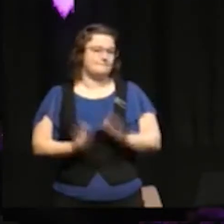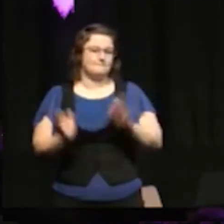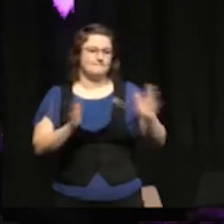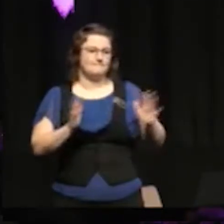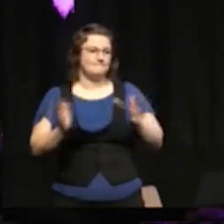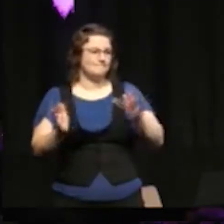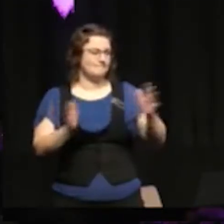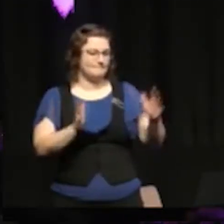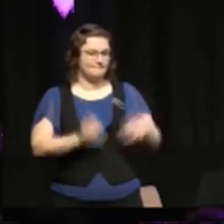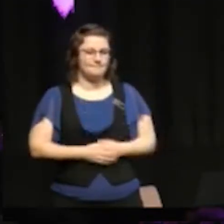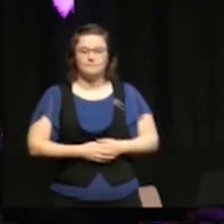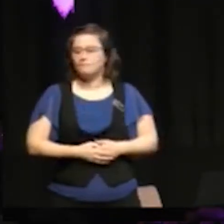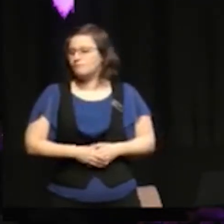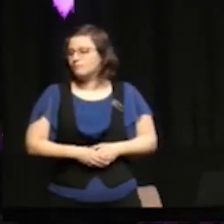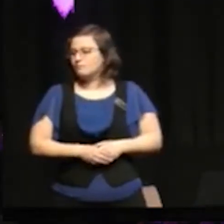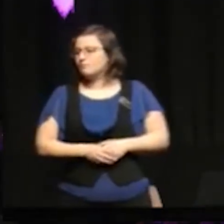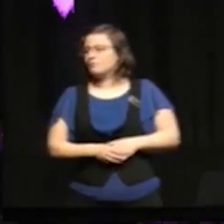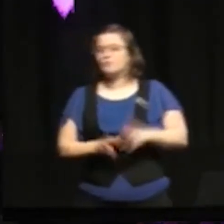much.